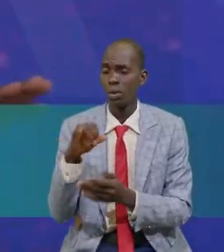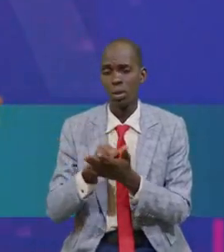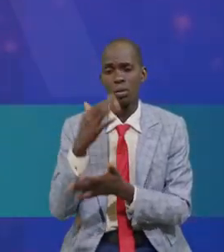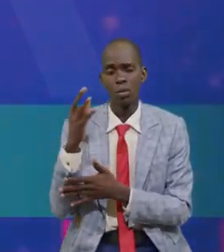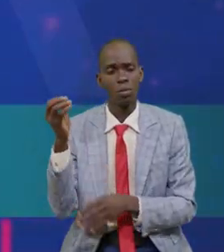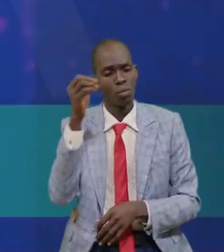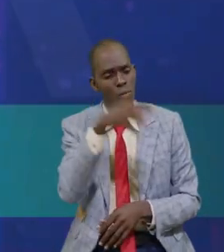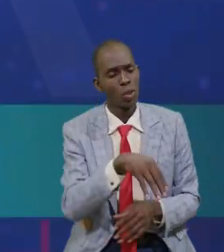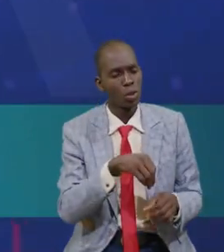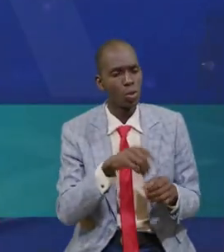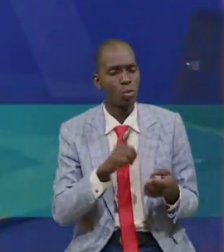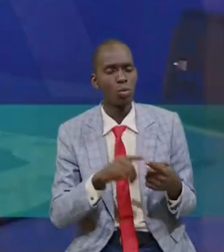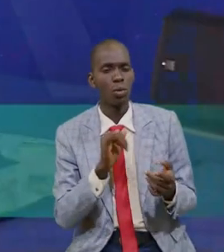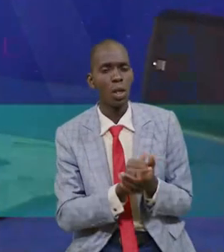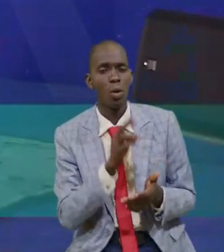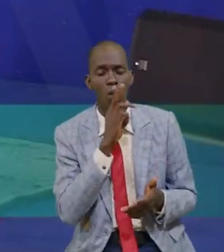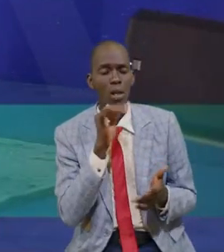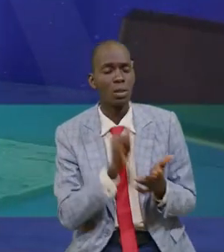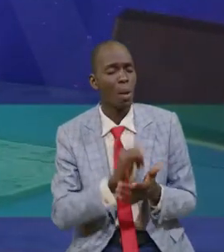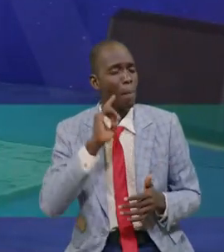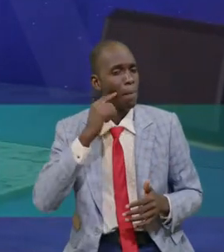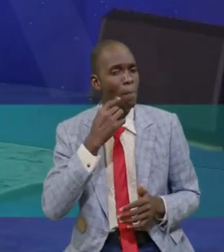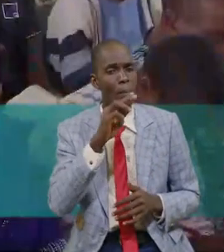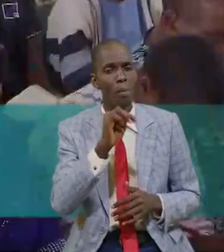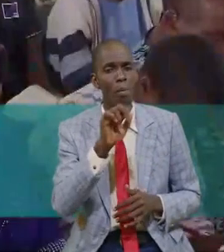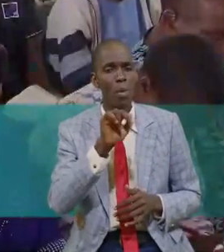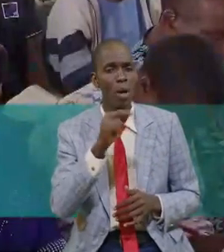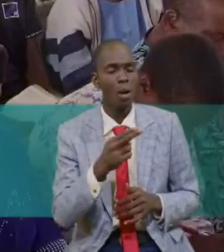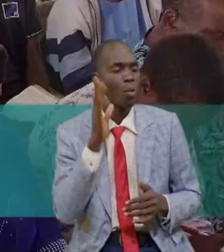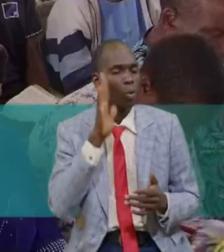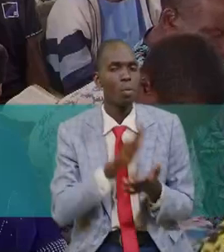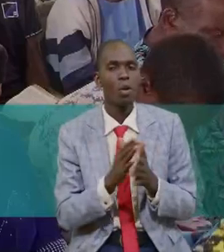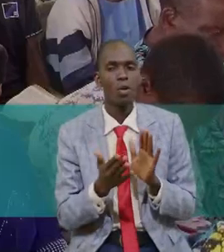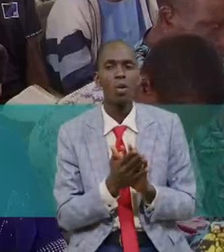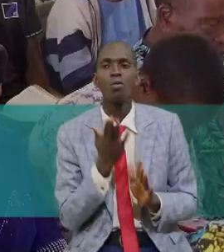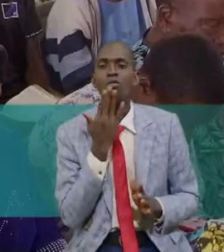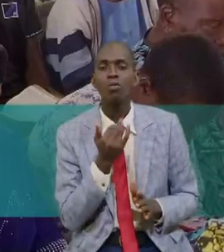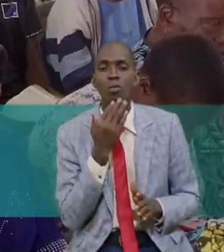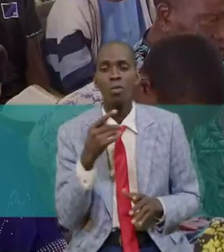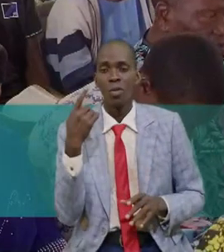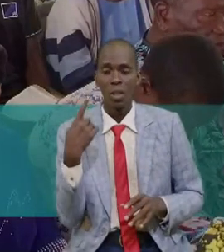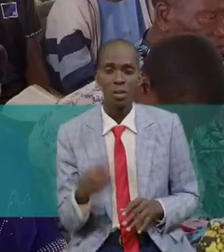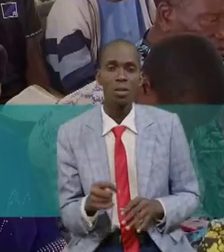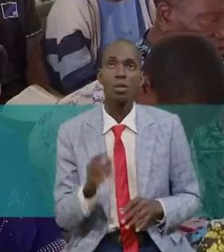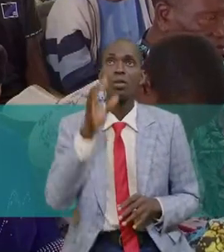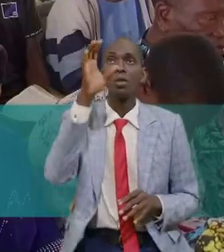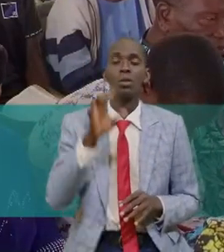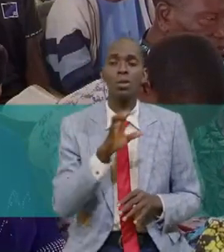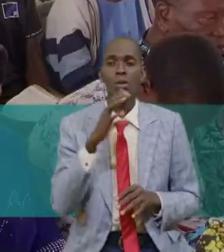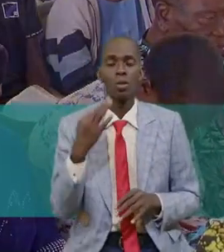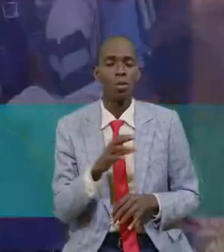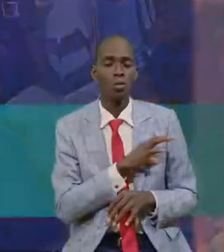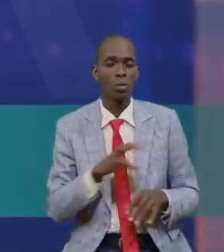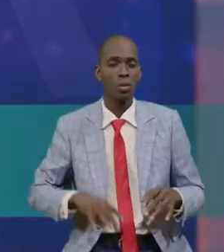Mara, bitter, will turn to sweet. The cross of Jesus will turn every bitterness of your